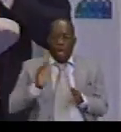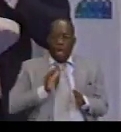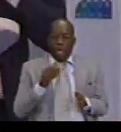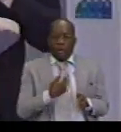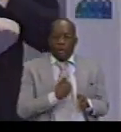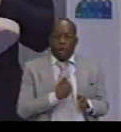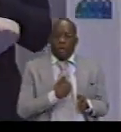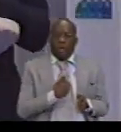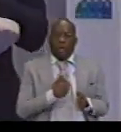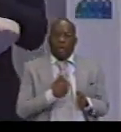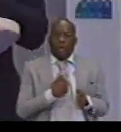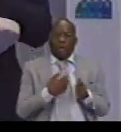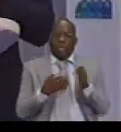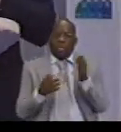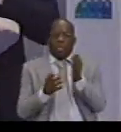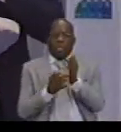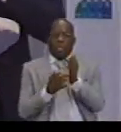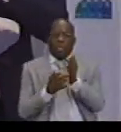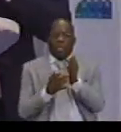our technique here.